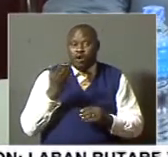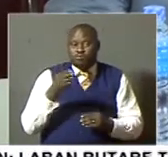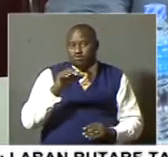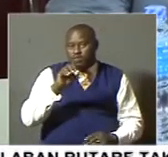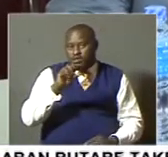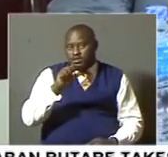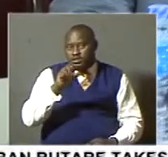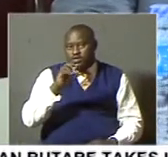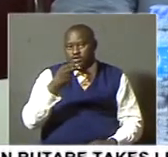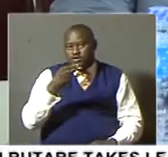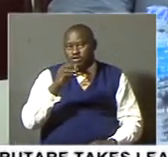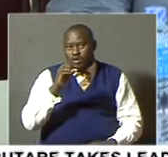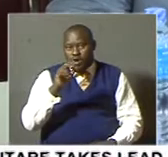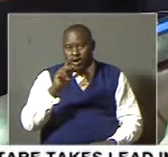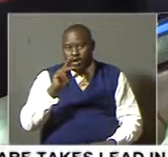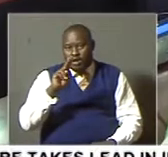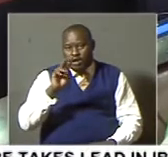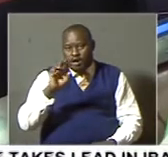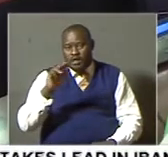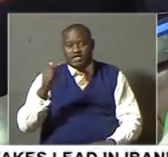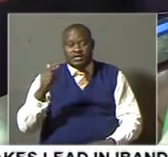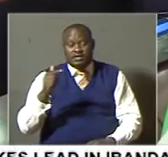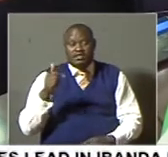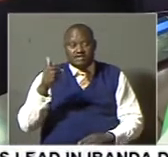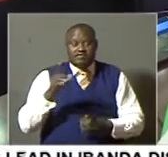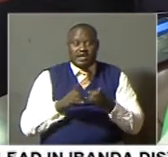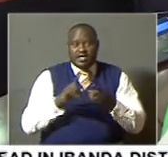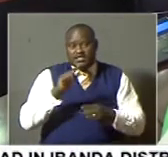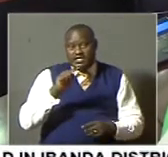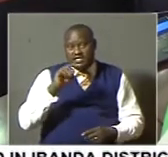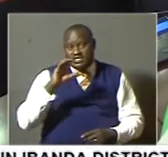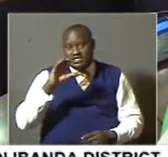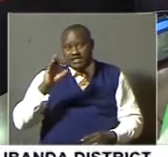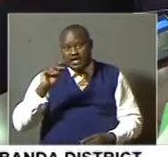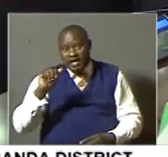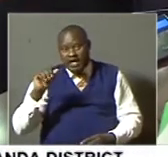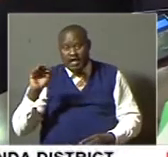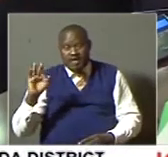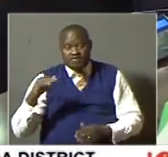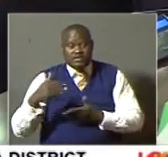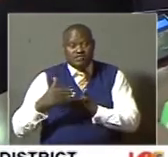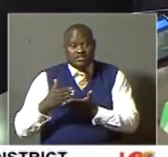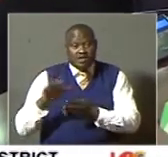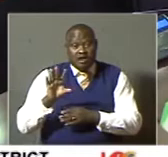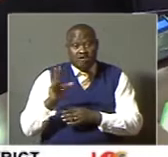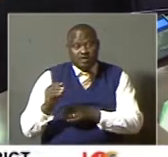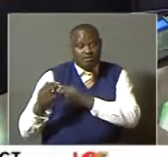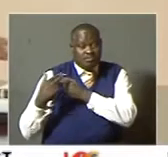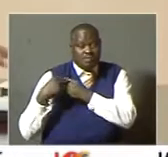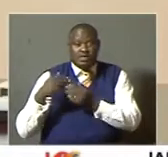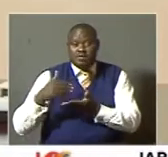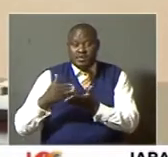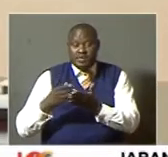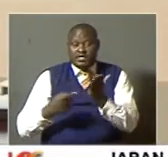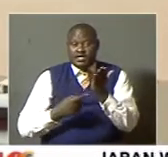Abdul Razak, the director, TCAF Division for Africa in the Department of Technical Cooperation,